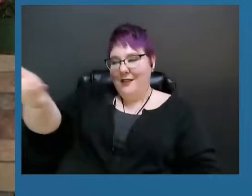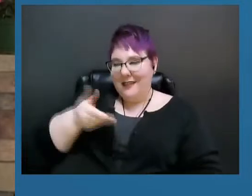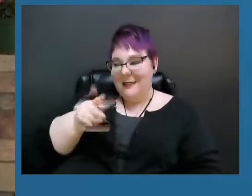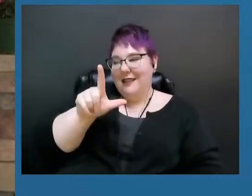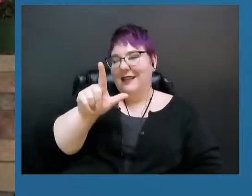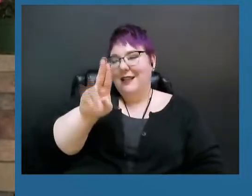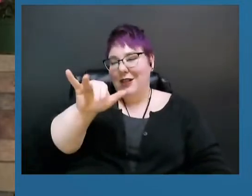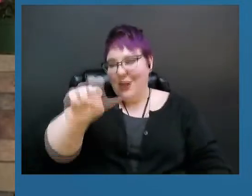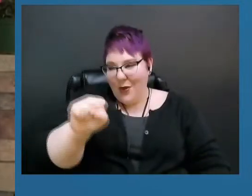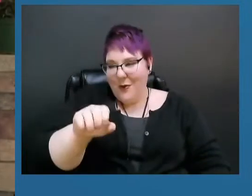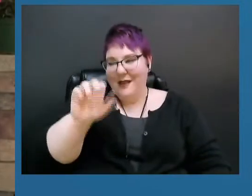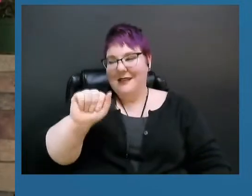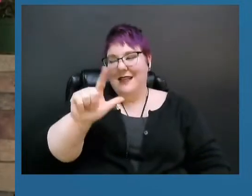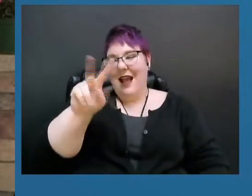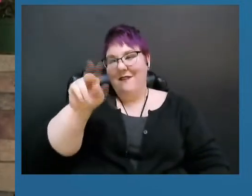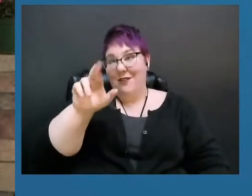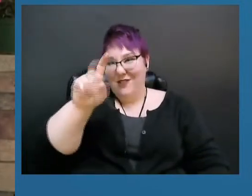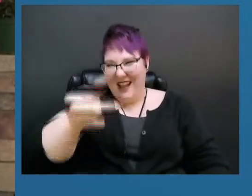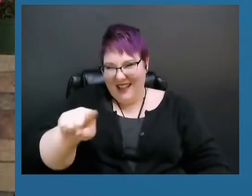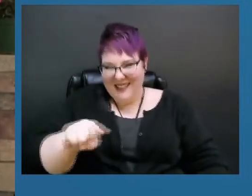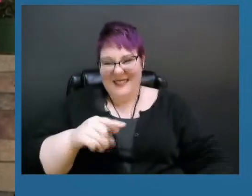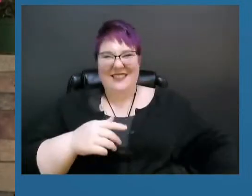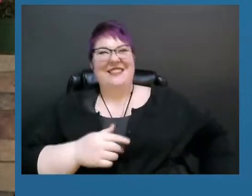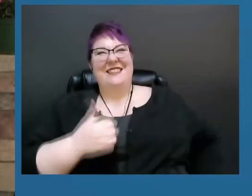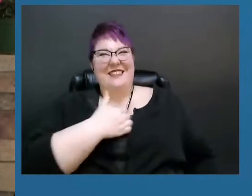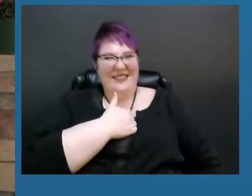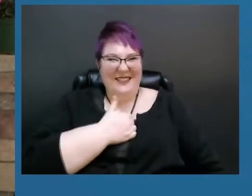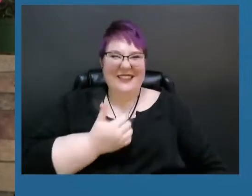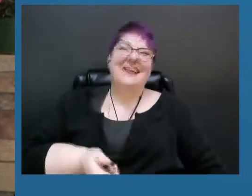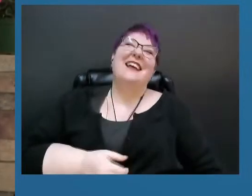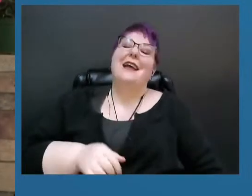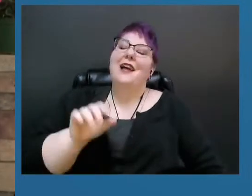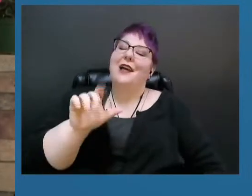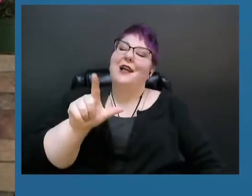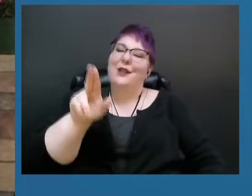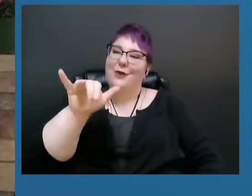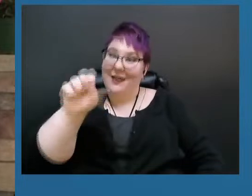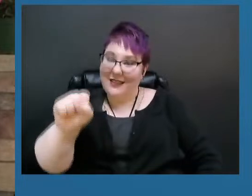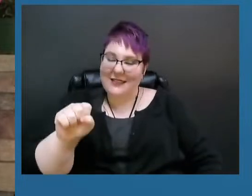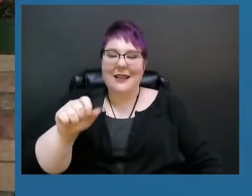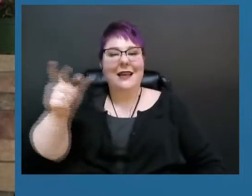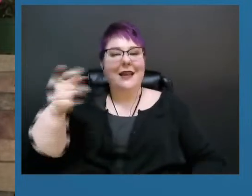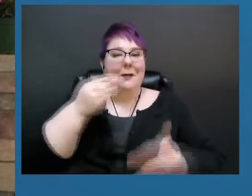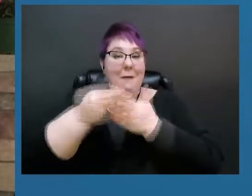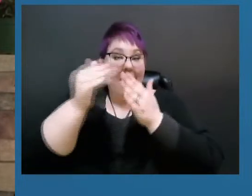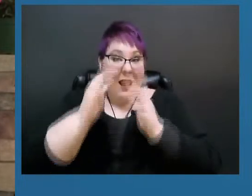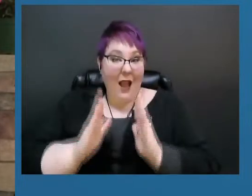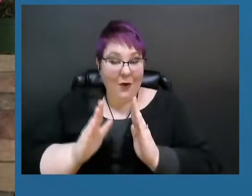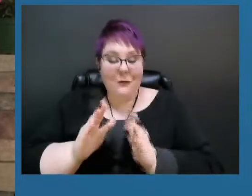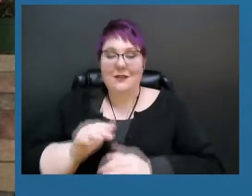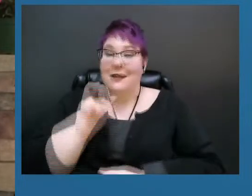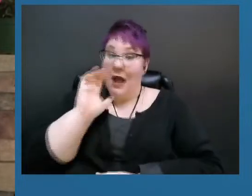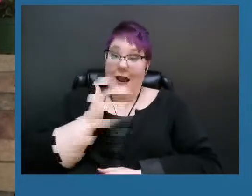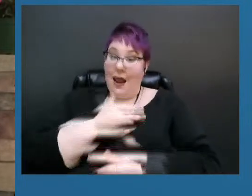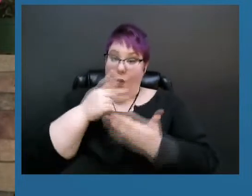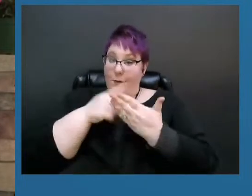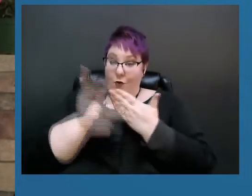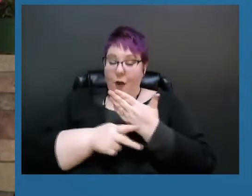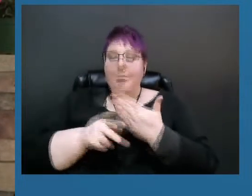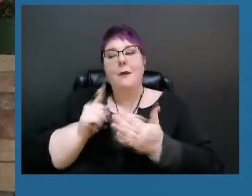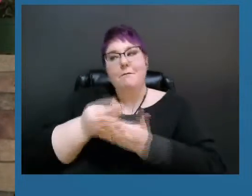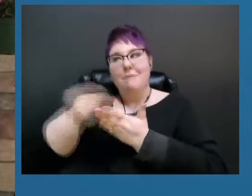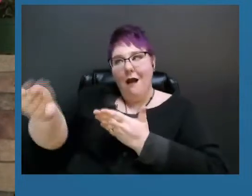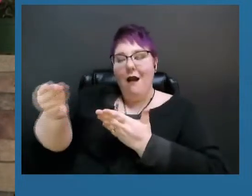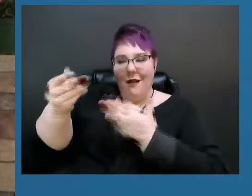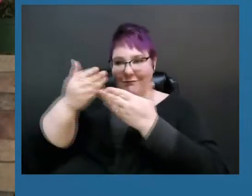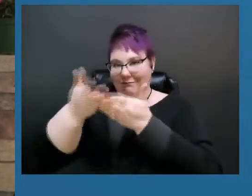Alvarez, Luis, who is a home buyer, not through one of our programs, but purchased a home on the open market, and